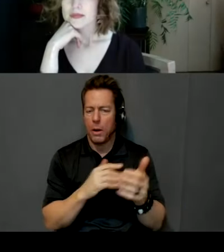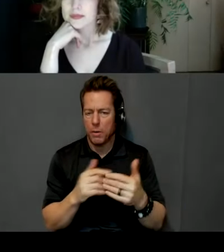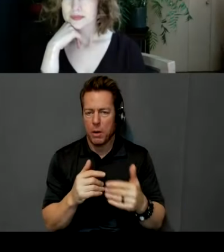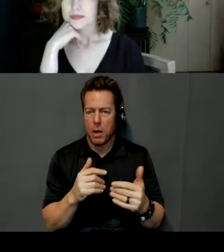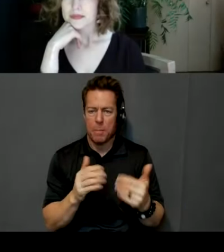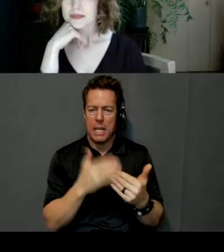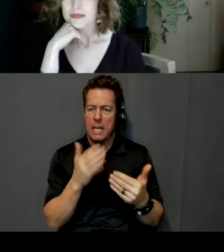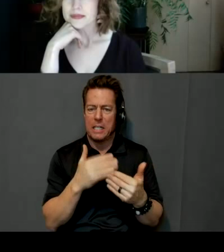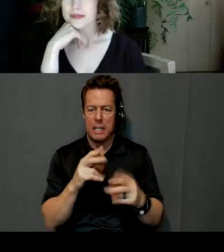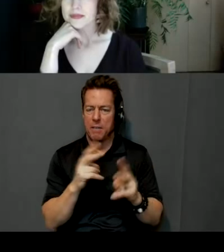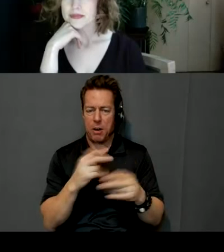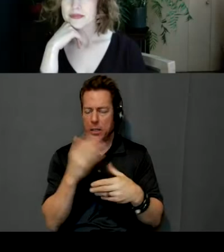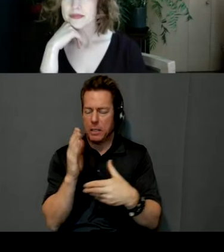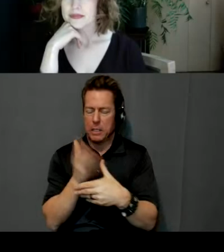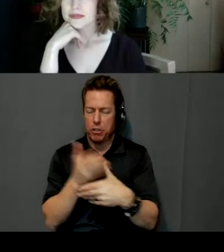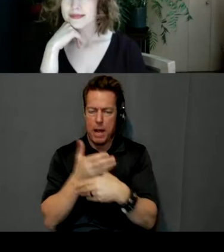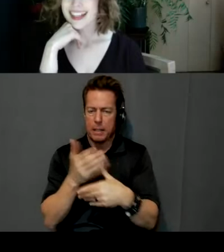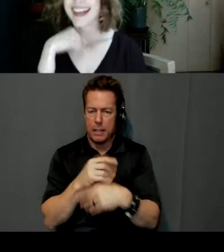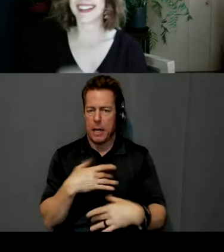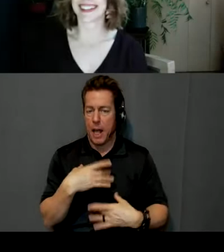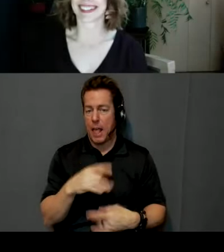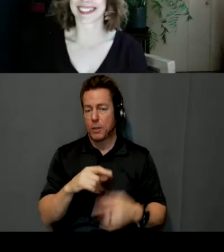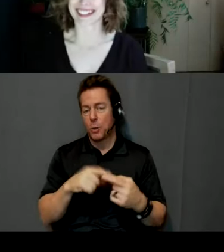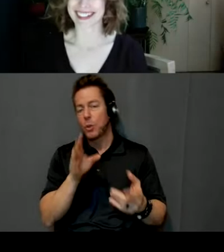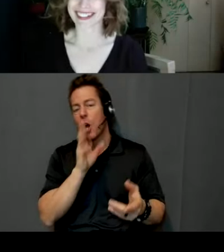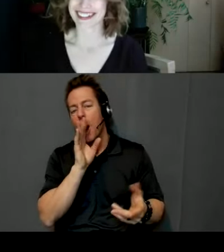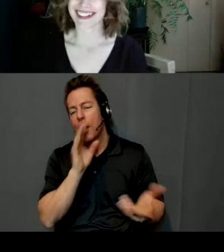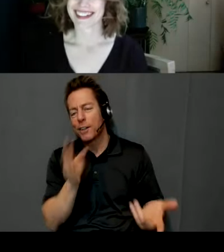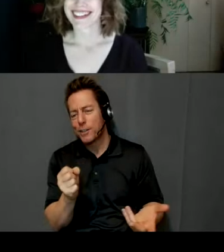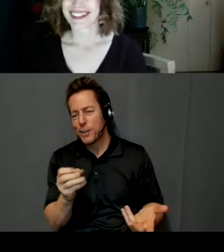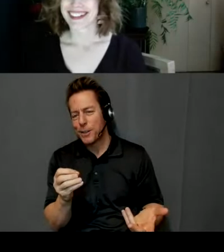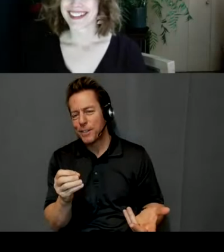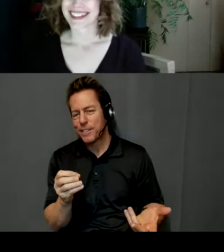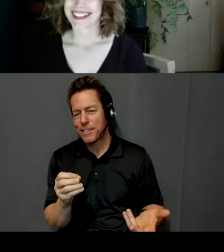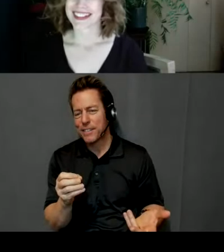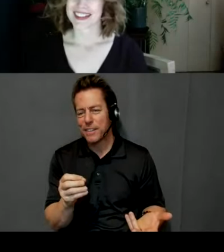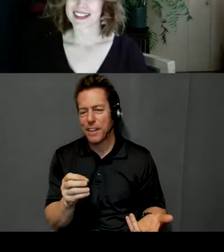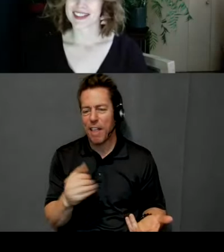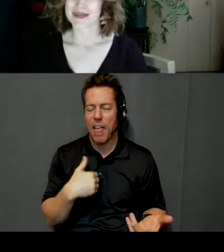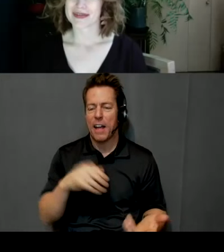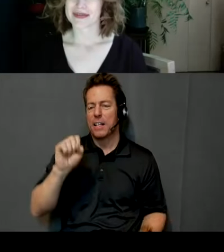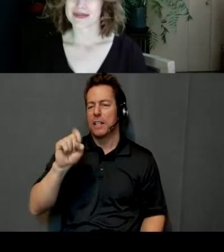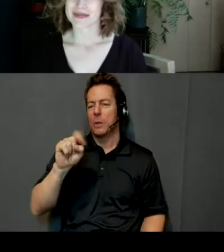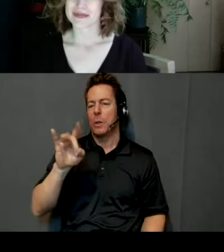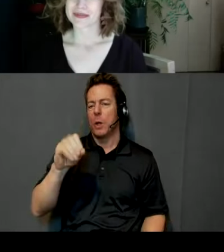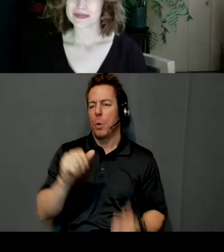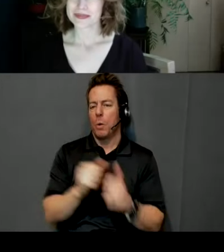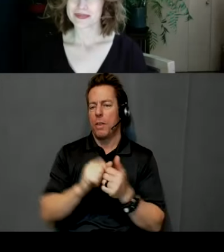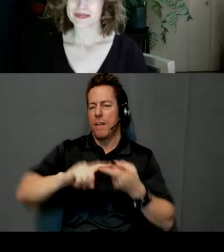easily distracted and I like to talk. So, you know, I had a studio with my